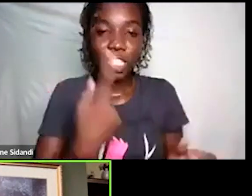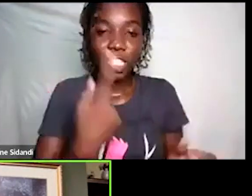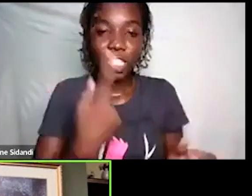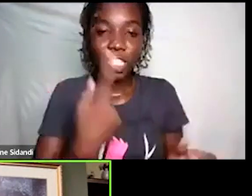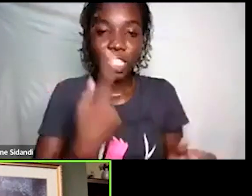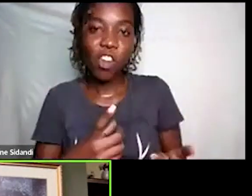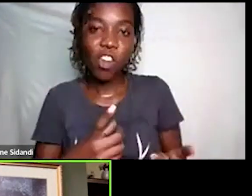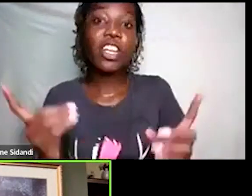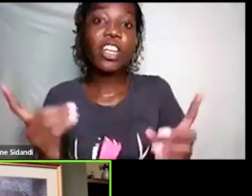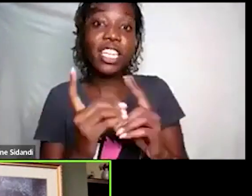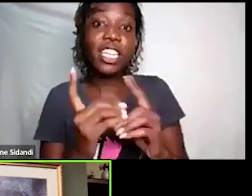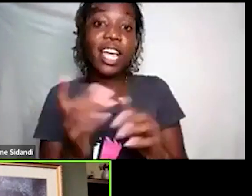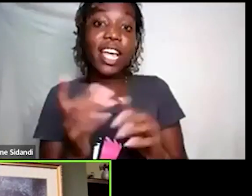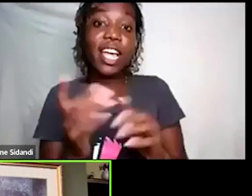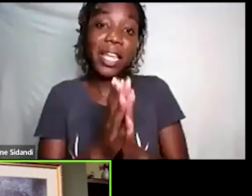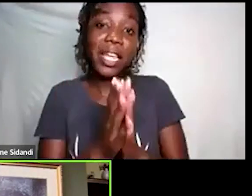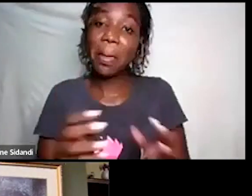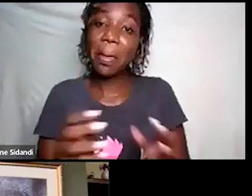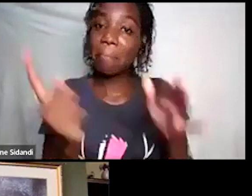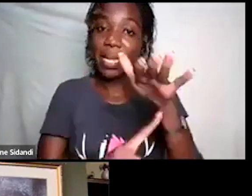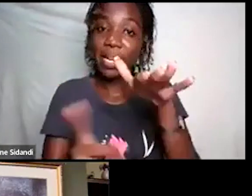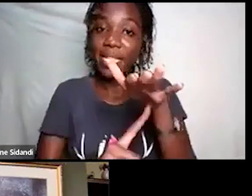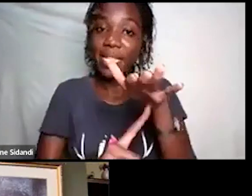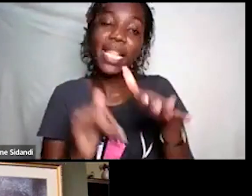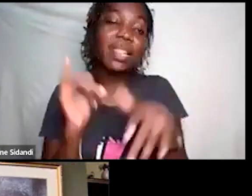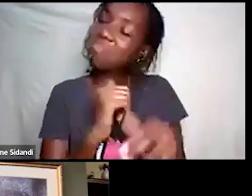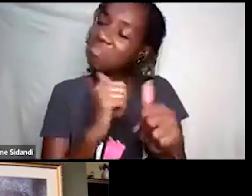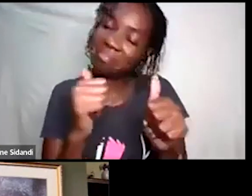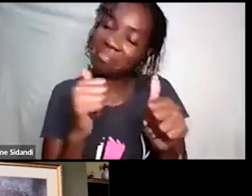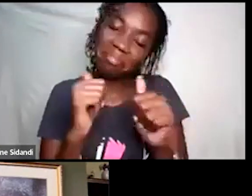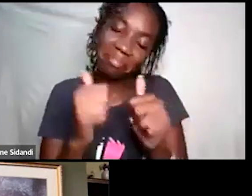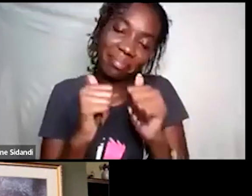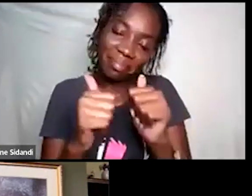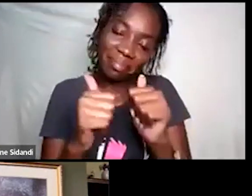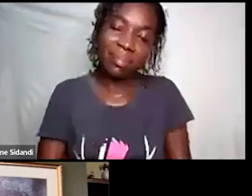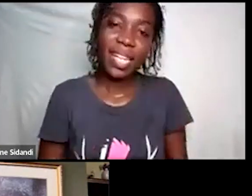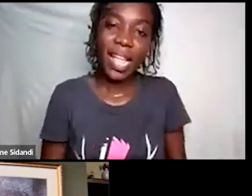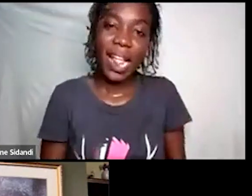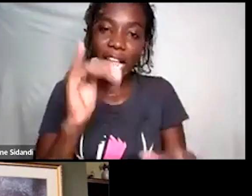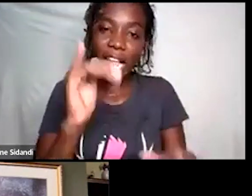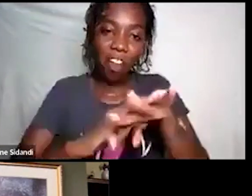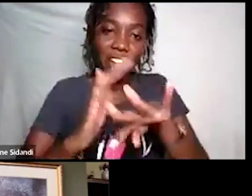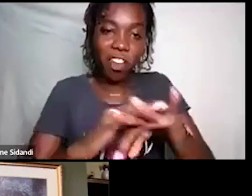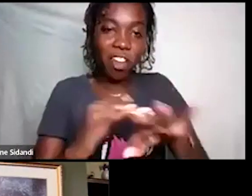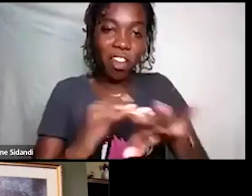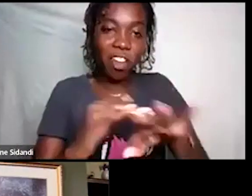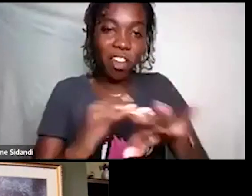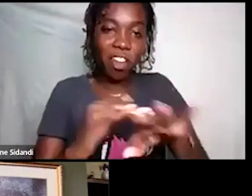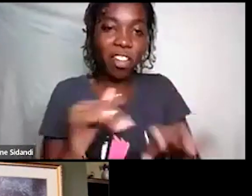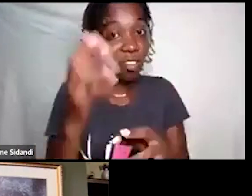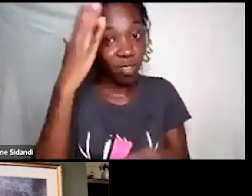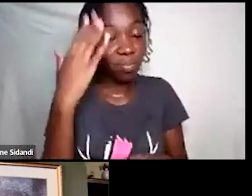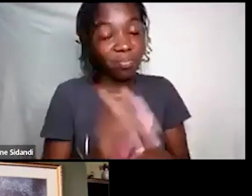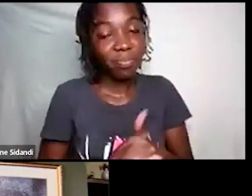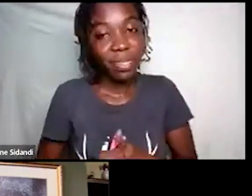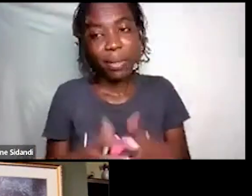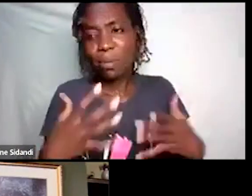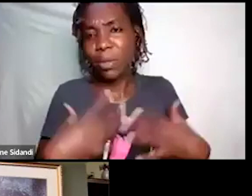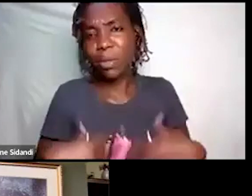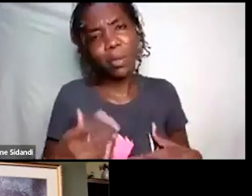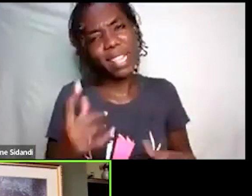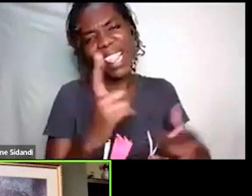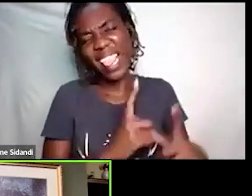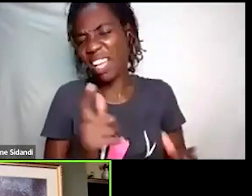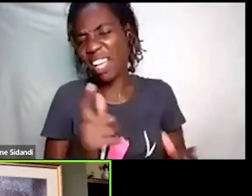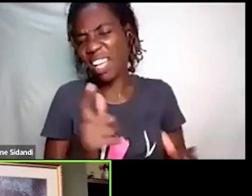good. That is very good. Love is a beautiful thing. I don't know why people demonize love. Love is a beautiful thing.